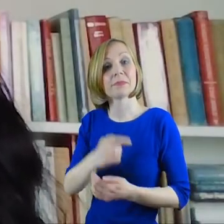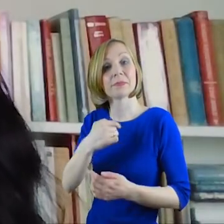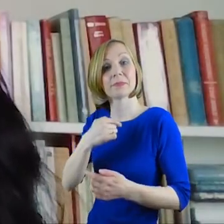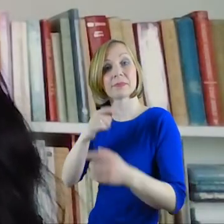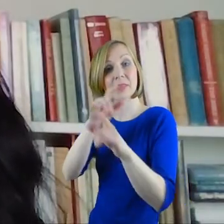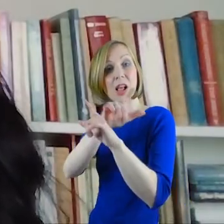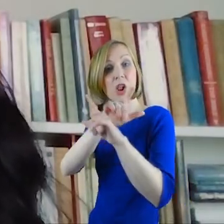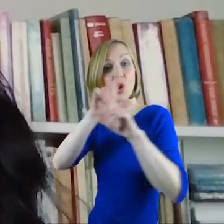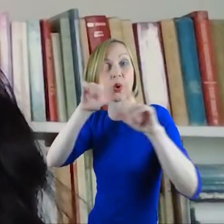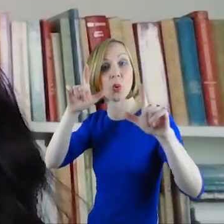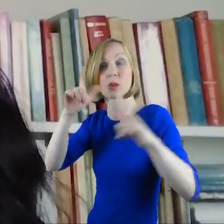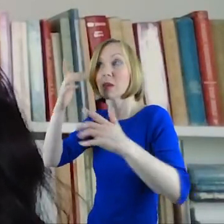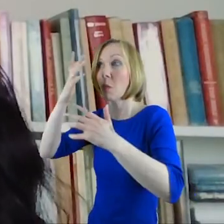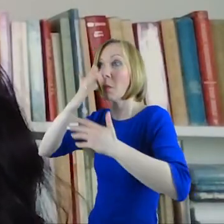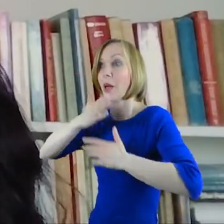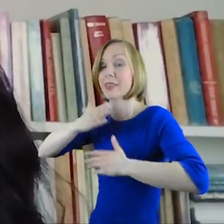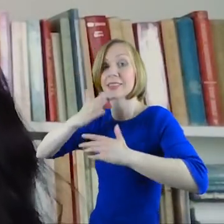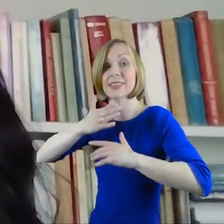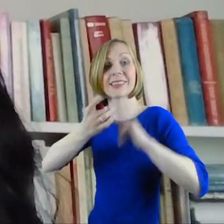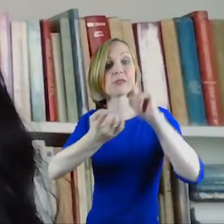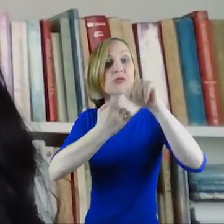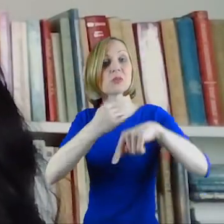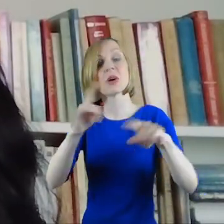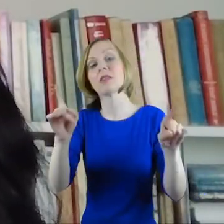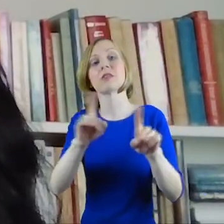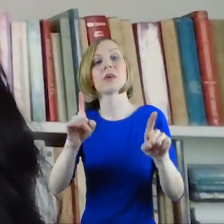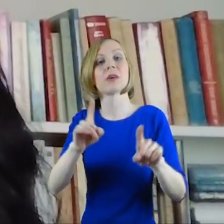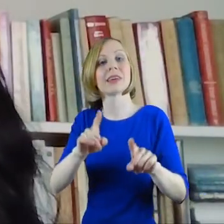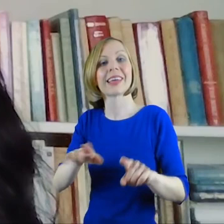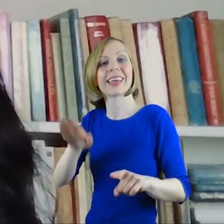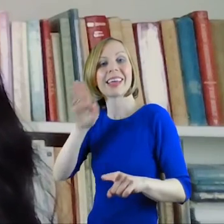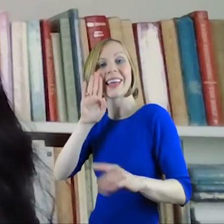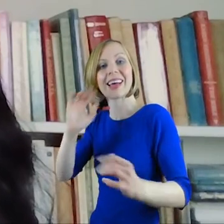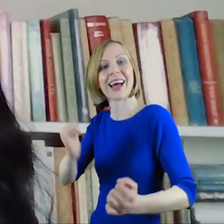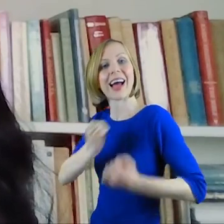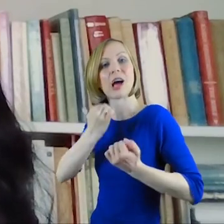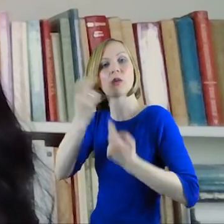When I say, Lord, in your mercy, the responses, here are some.